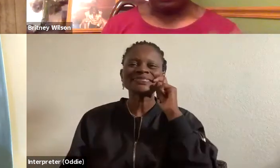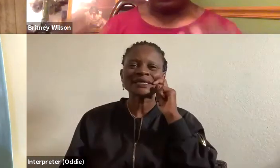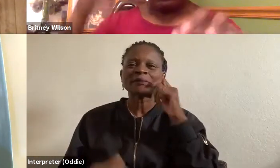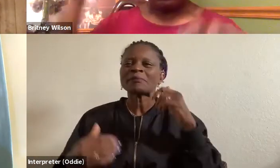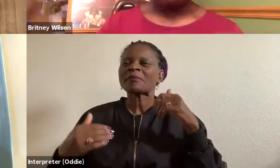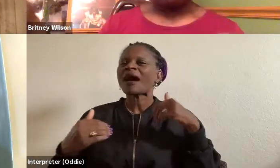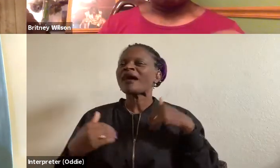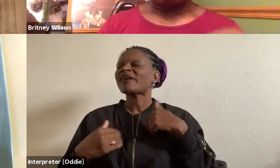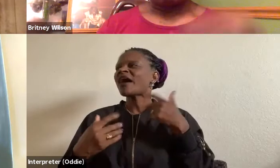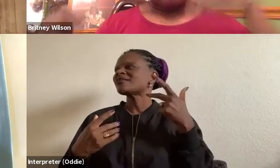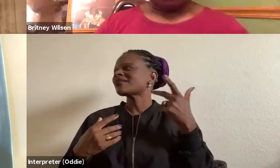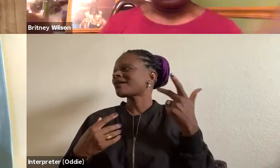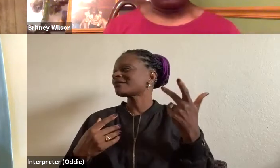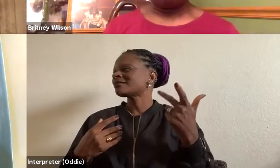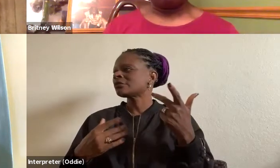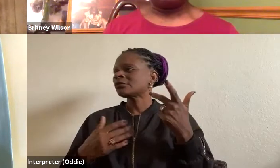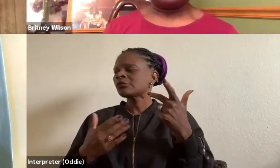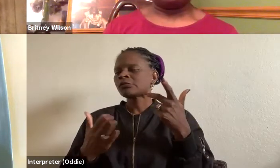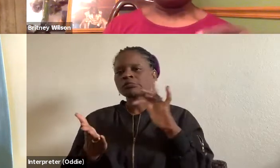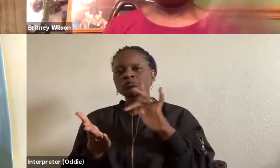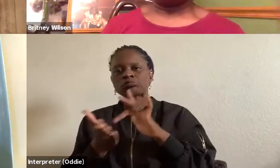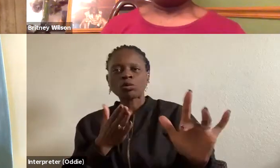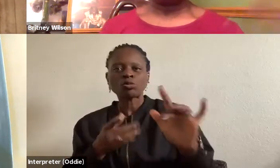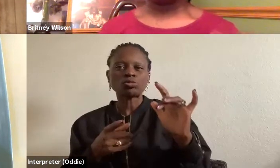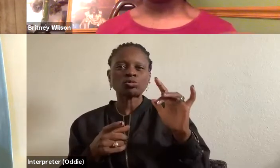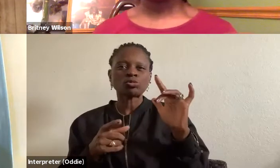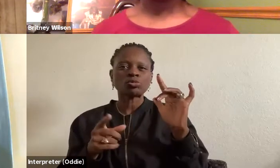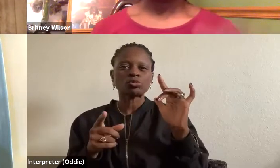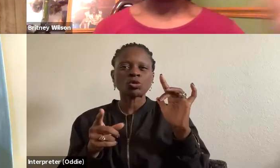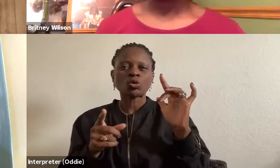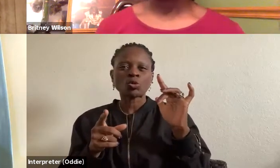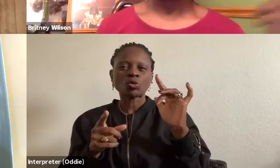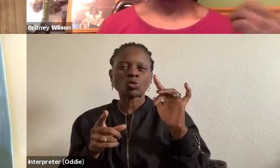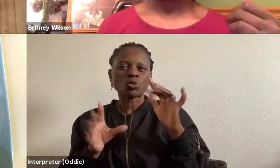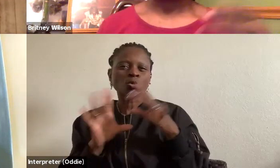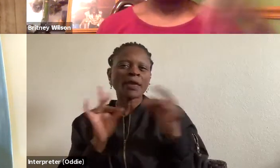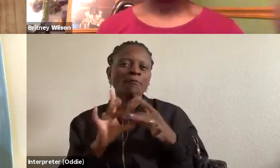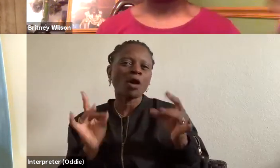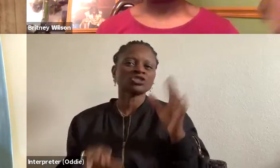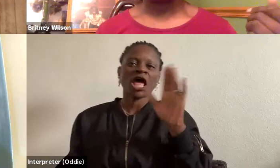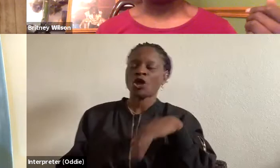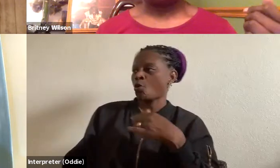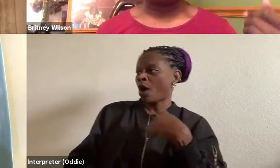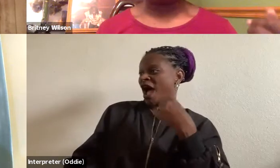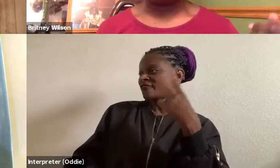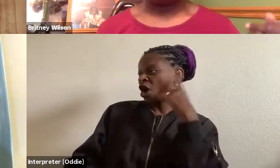snide white disabled people say things to me like, oh, I heard you're a lawyer. Like, I'm a lawyer too, but I didn't go to as fancy